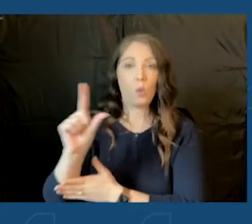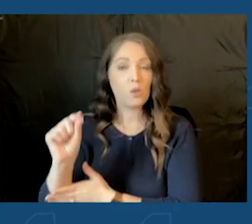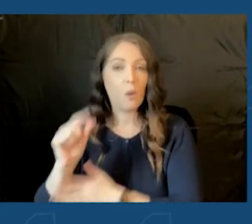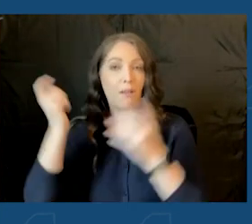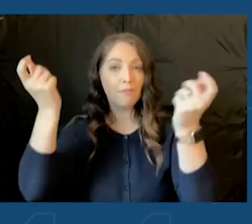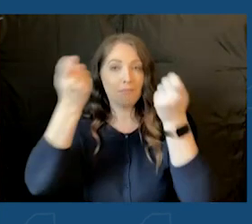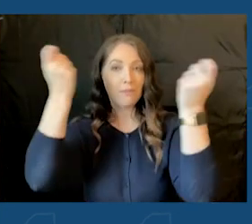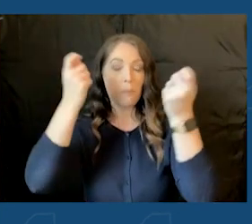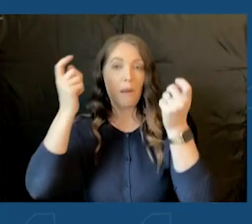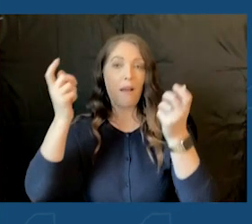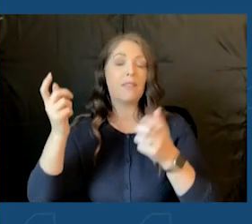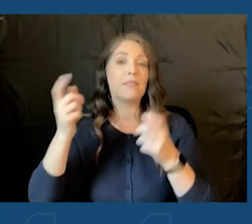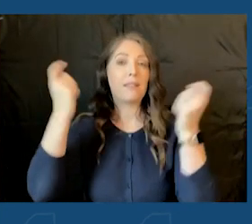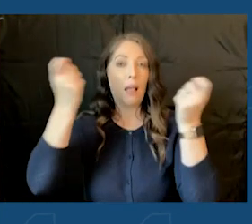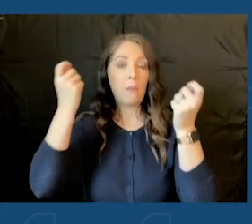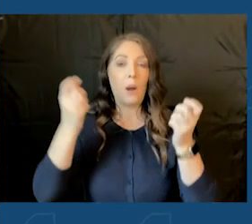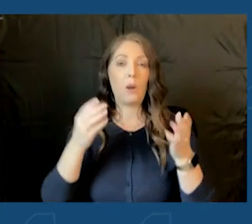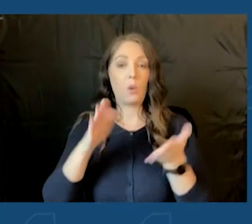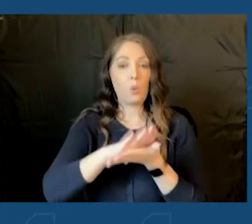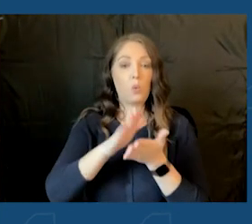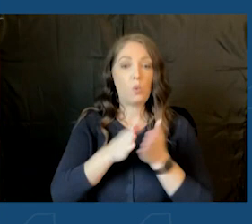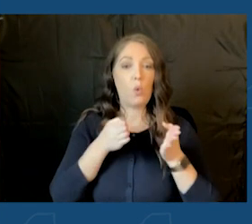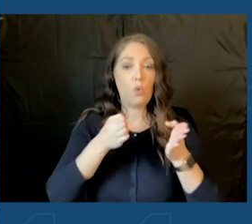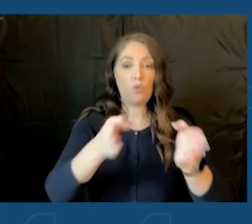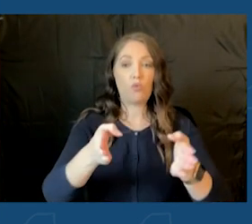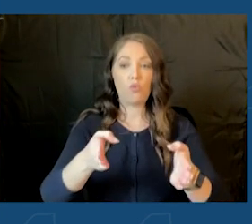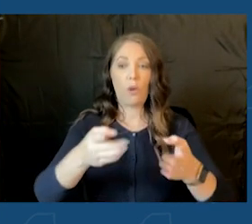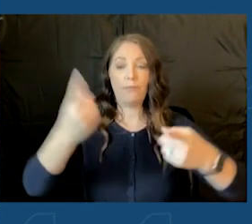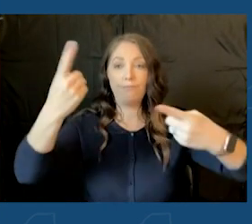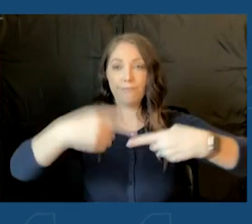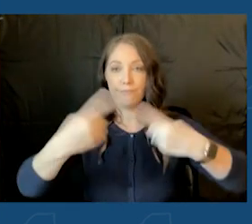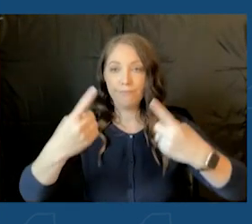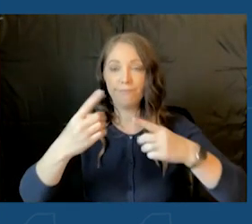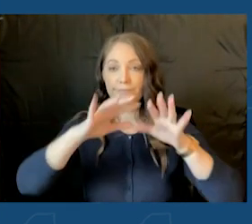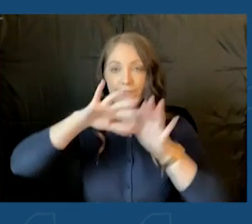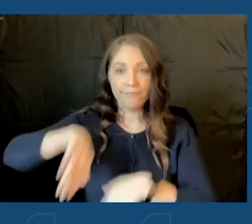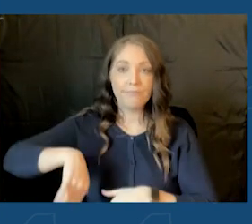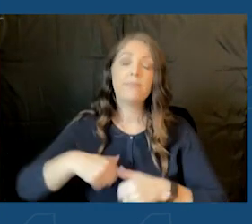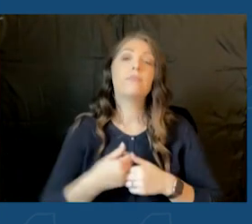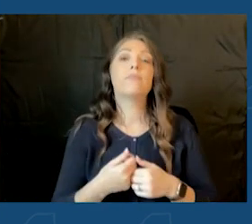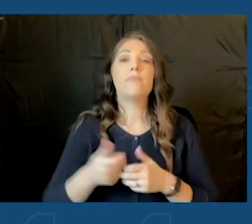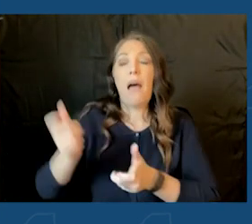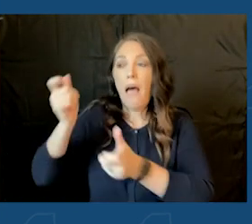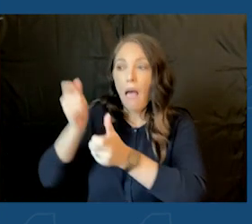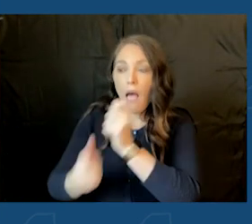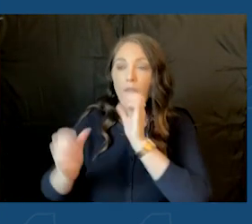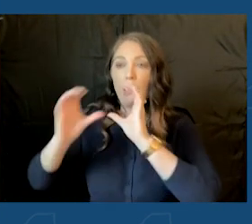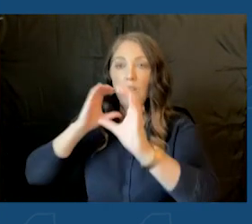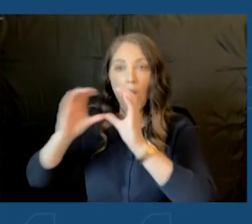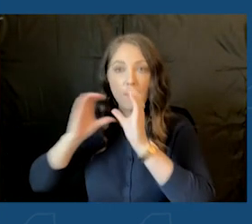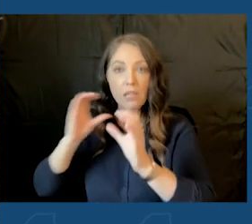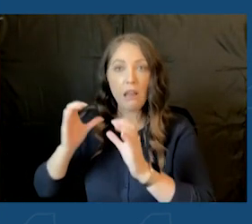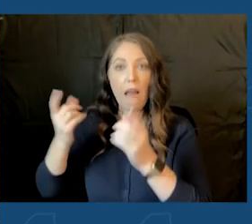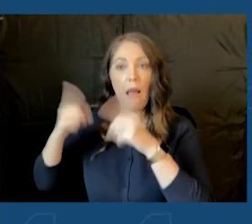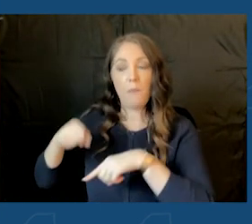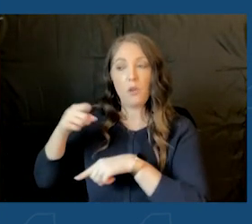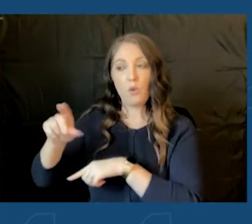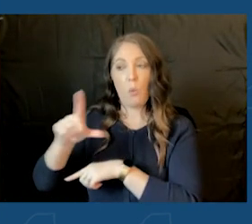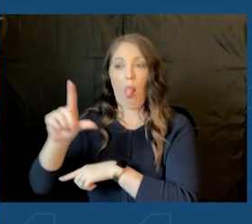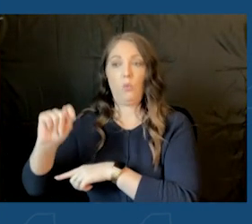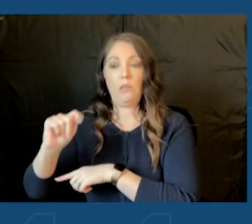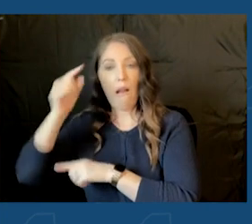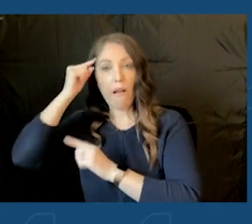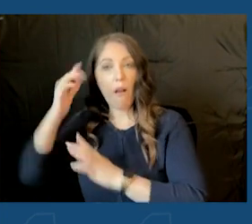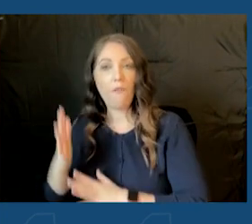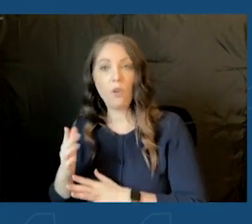School Street grade crossing elimination. Every conversation we had back then when you were the LG said you got